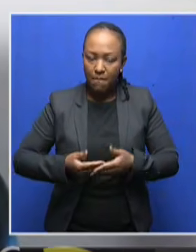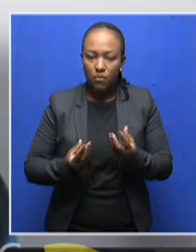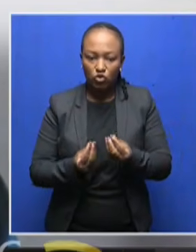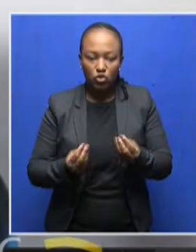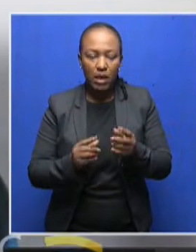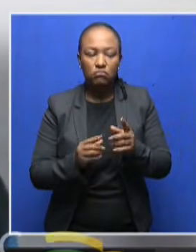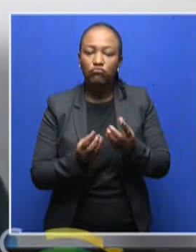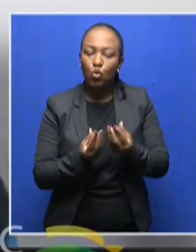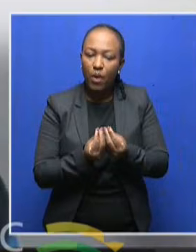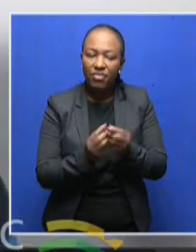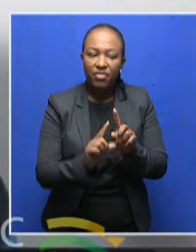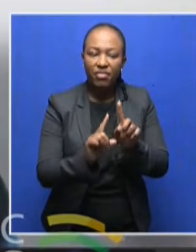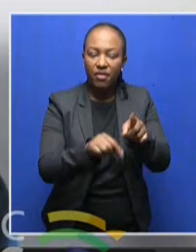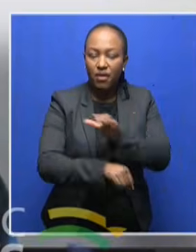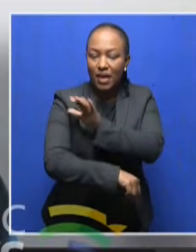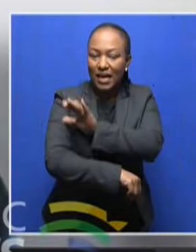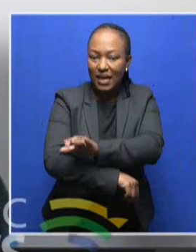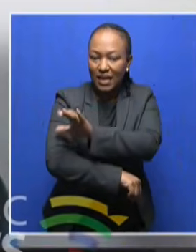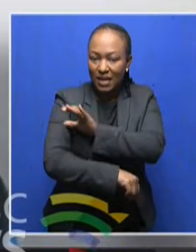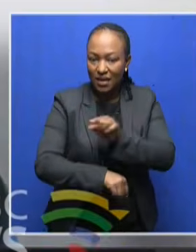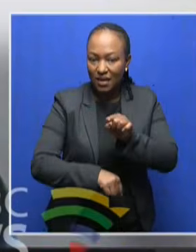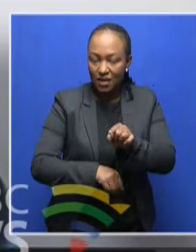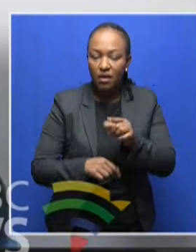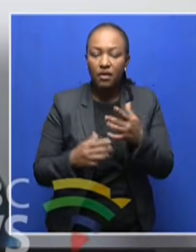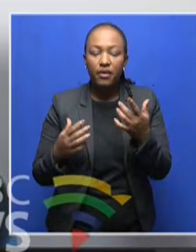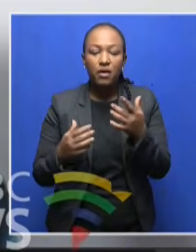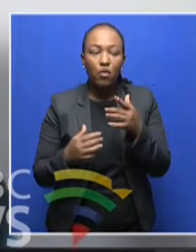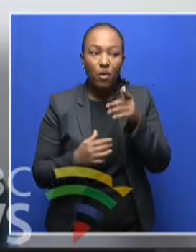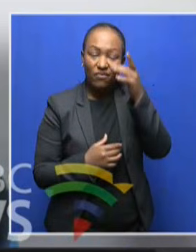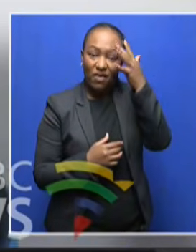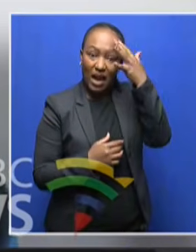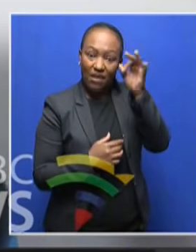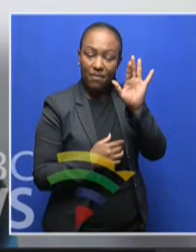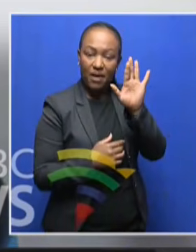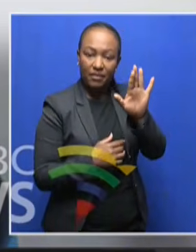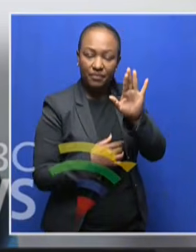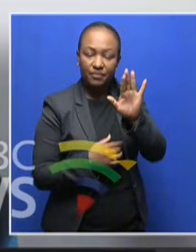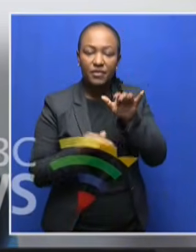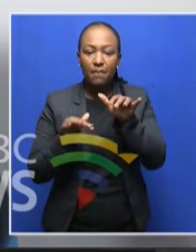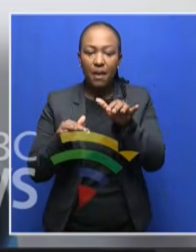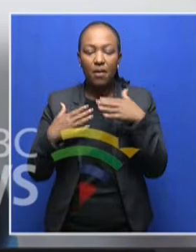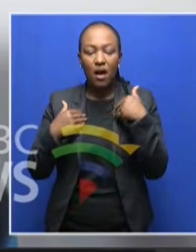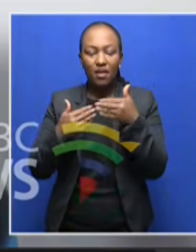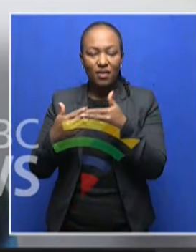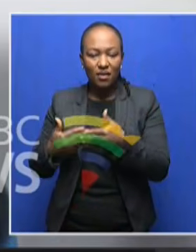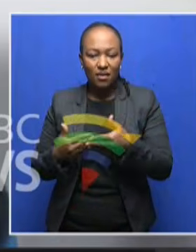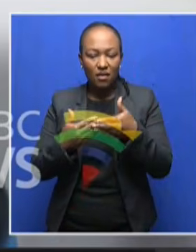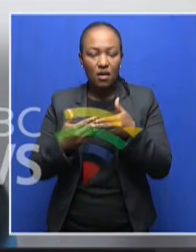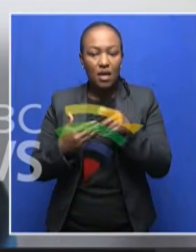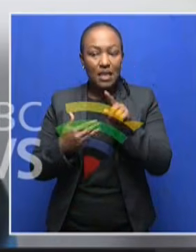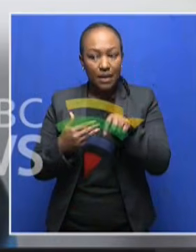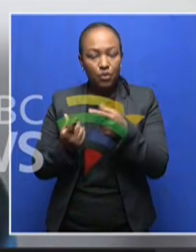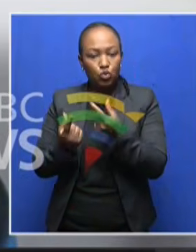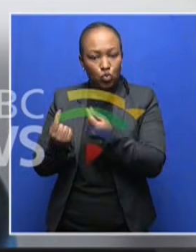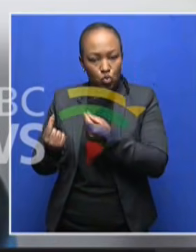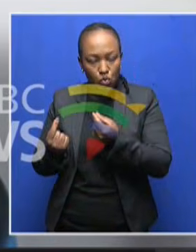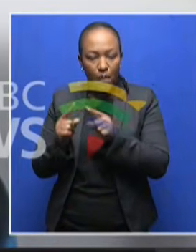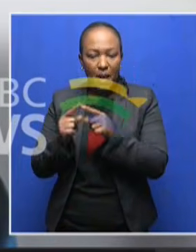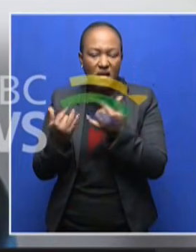of a public health sector, and including the primary health care system, that is really not delivering what it should be delivering